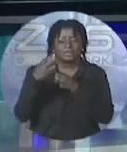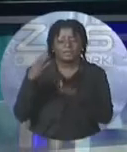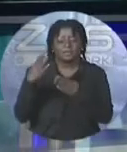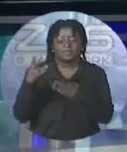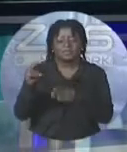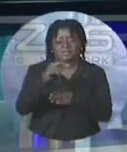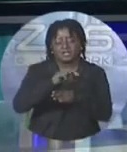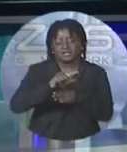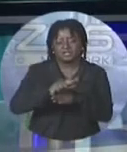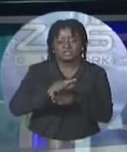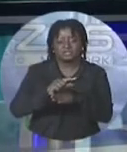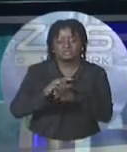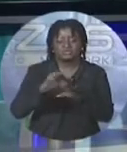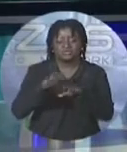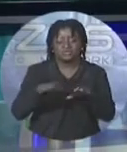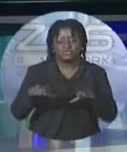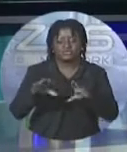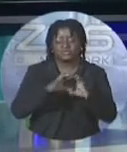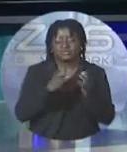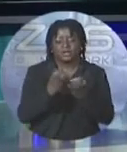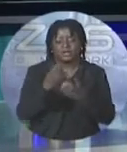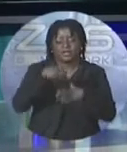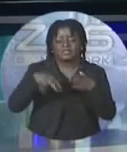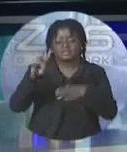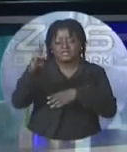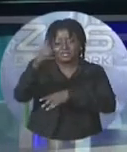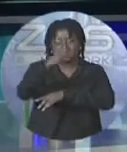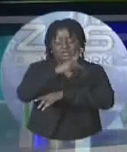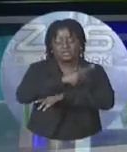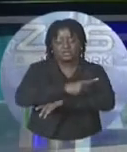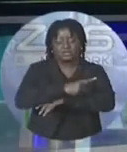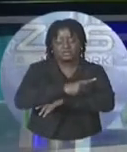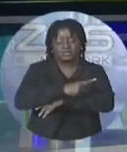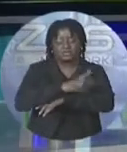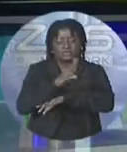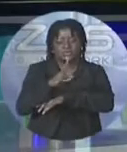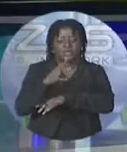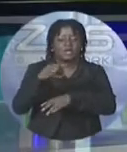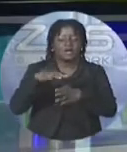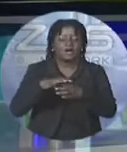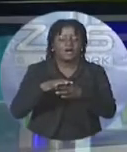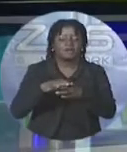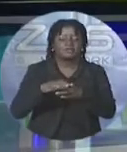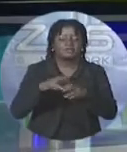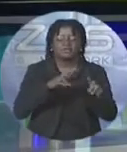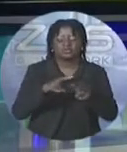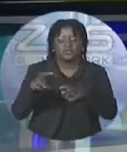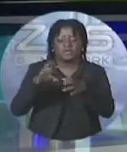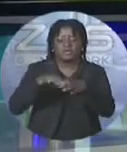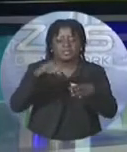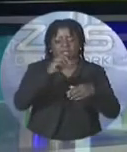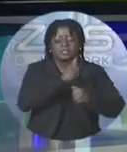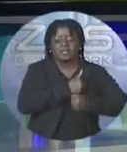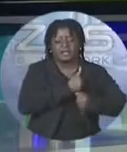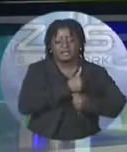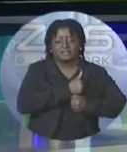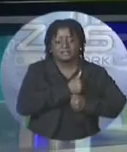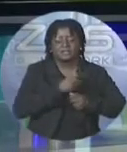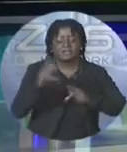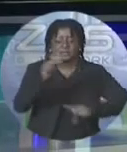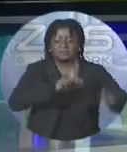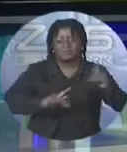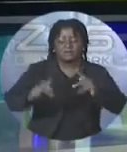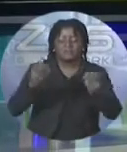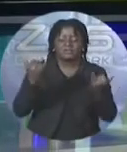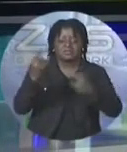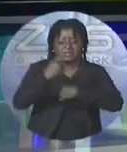National Children's Choir moves into day two of its tour of Canada. The Young Ambassadors performed for Toronto's law enforcement officers, and